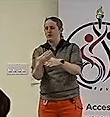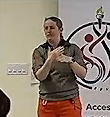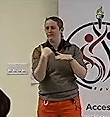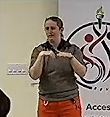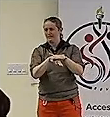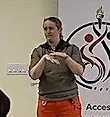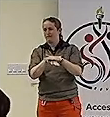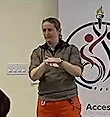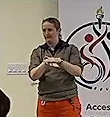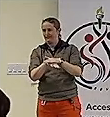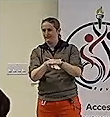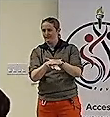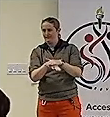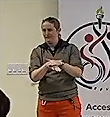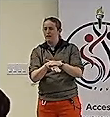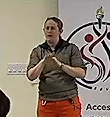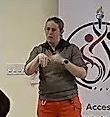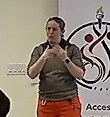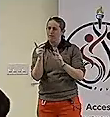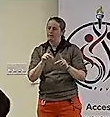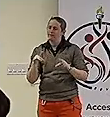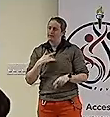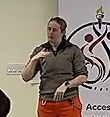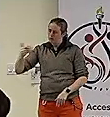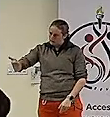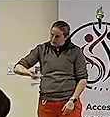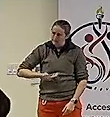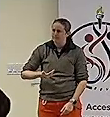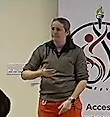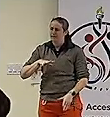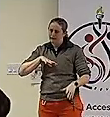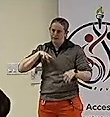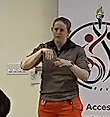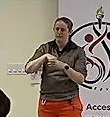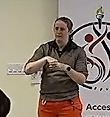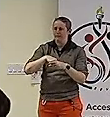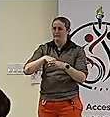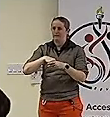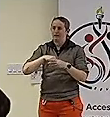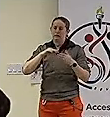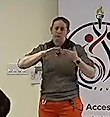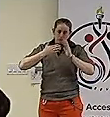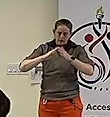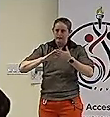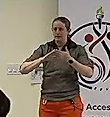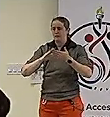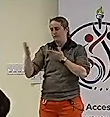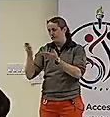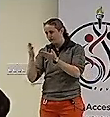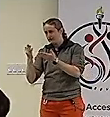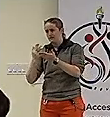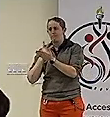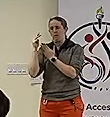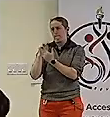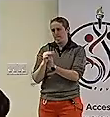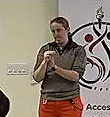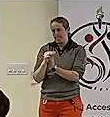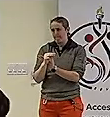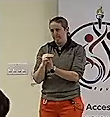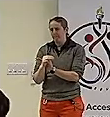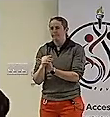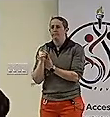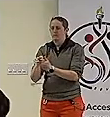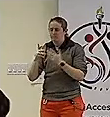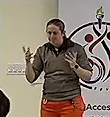welcome and included in community spaces, services, and programs. Brittany also helps promote